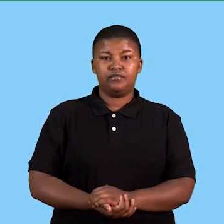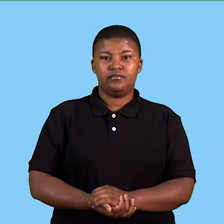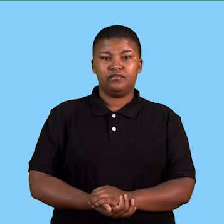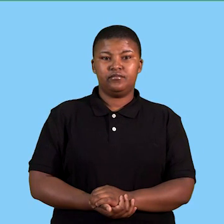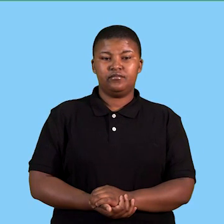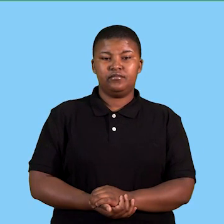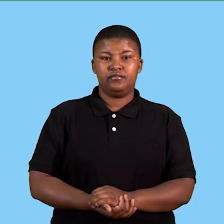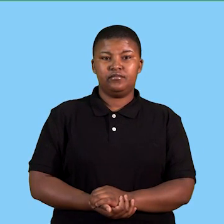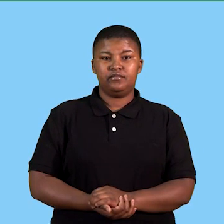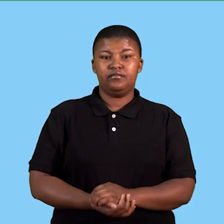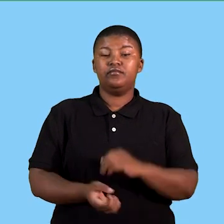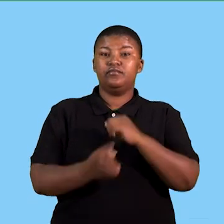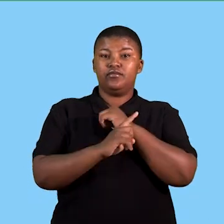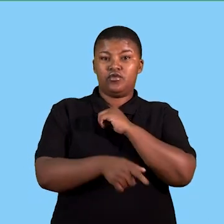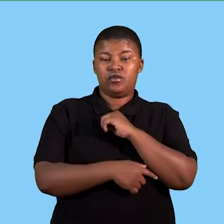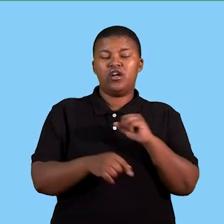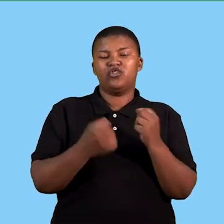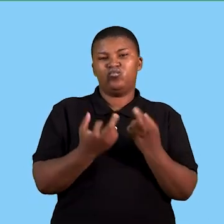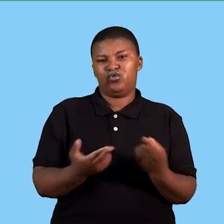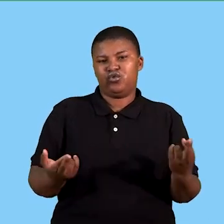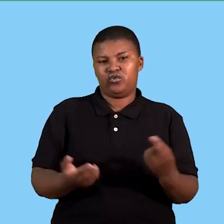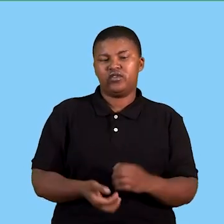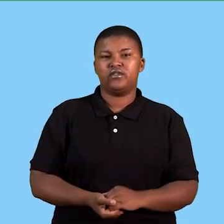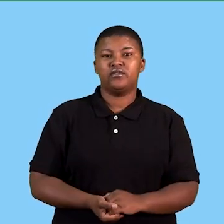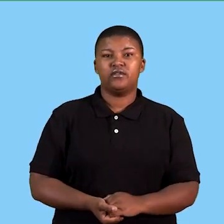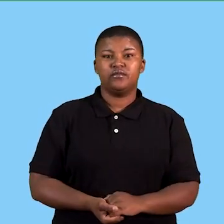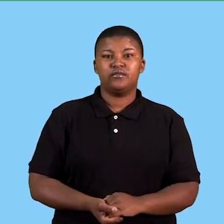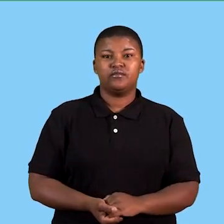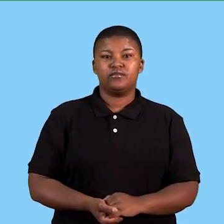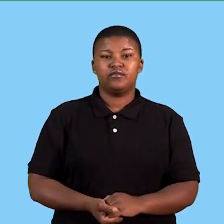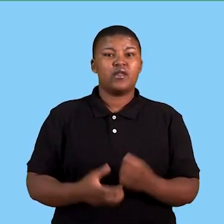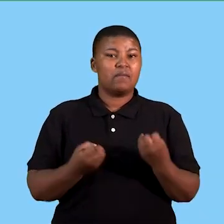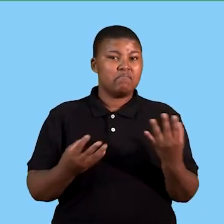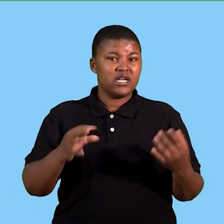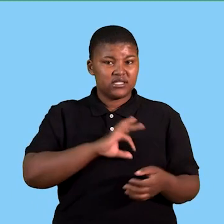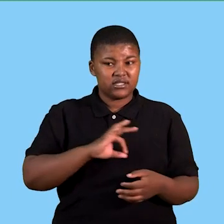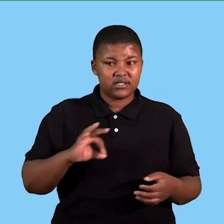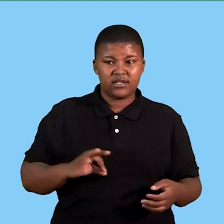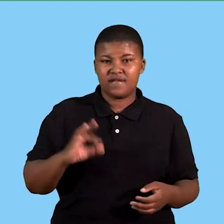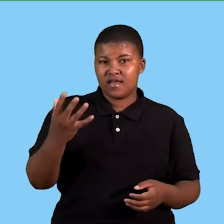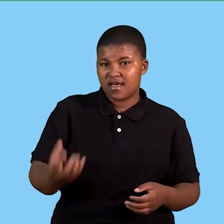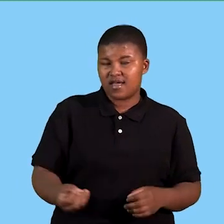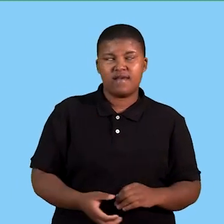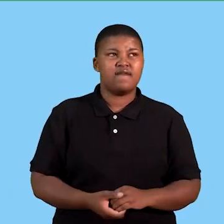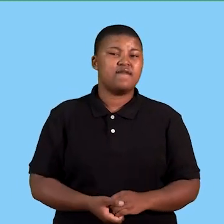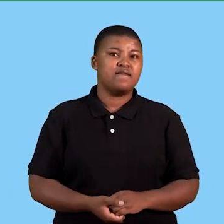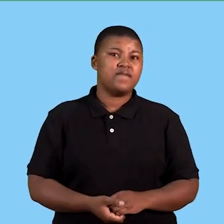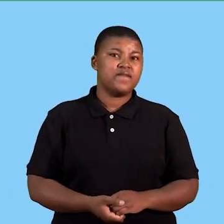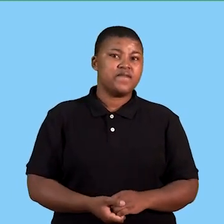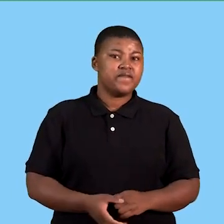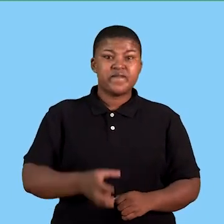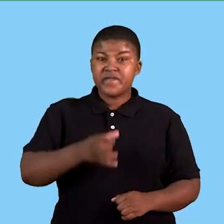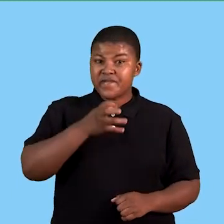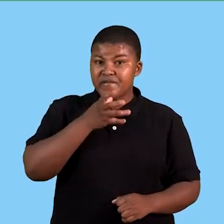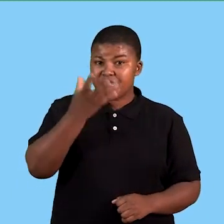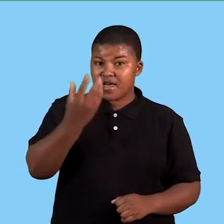technology. And then lastly, the resources we have available. How many employees do we have? If we've got